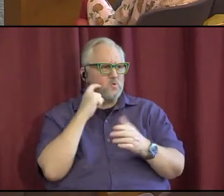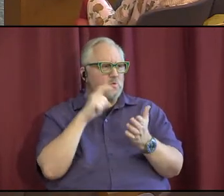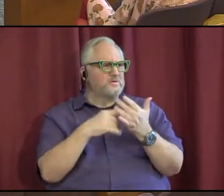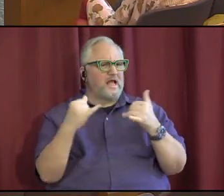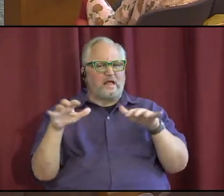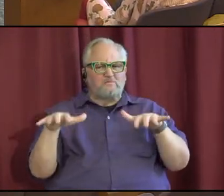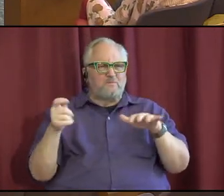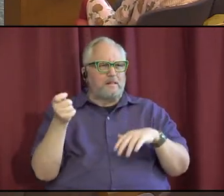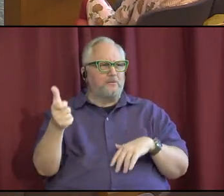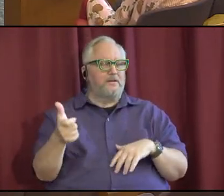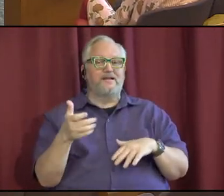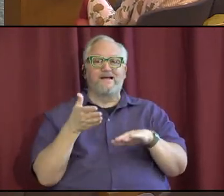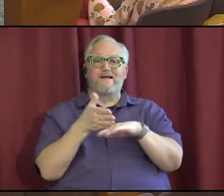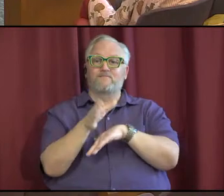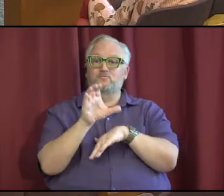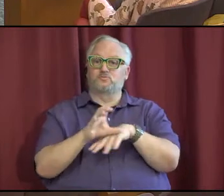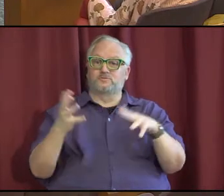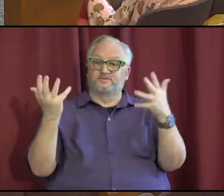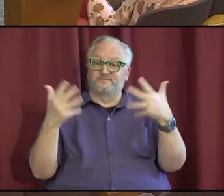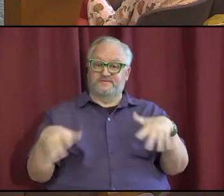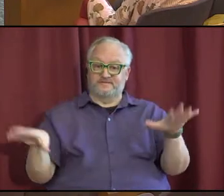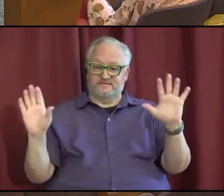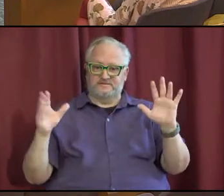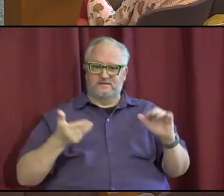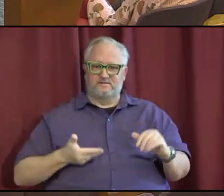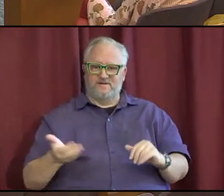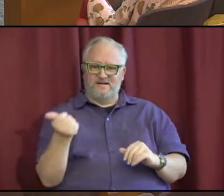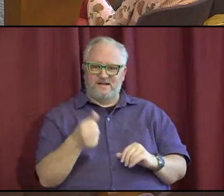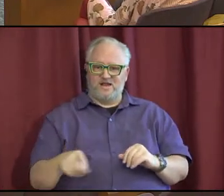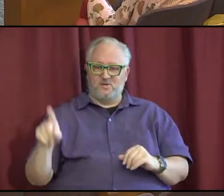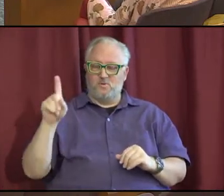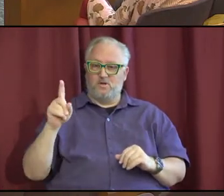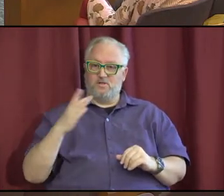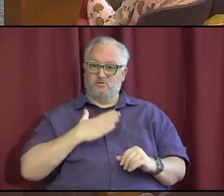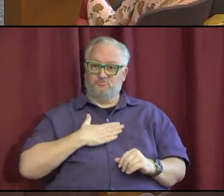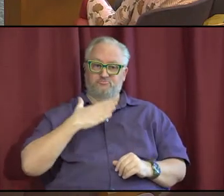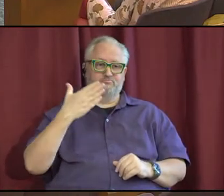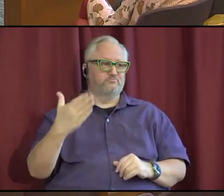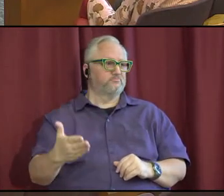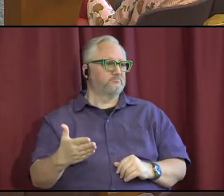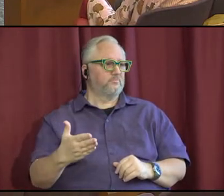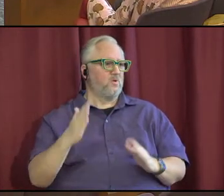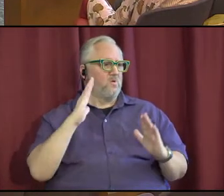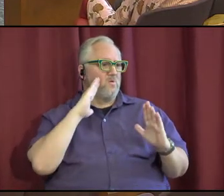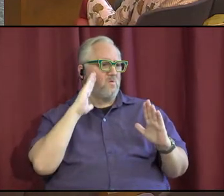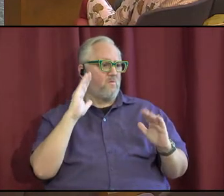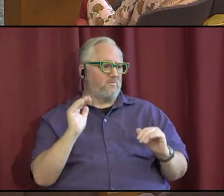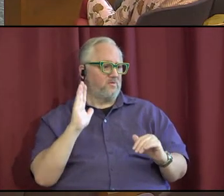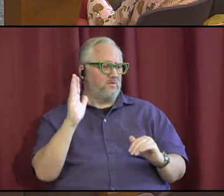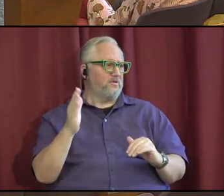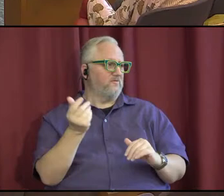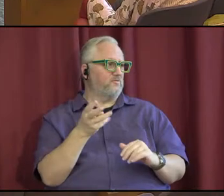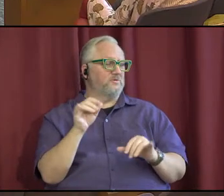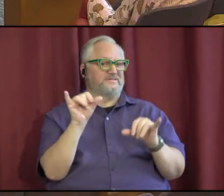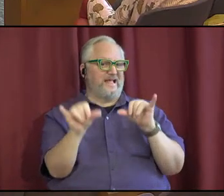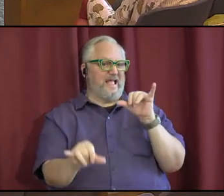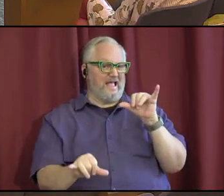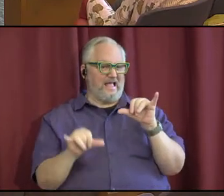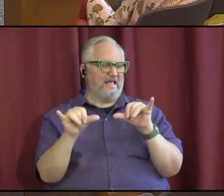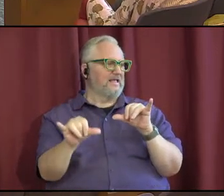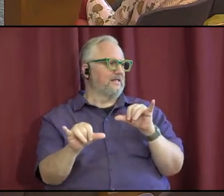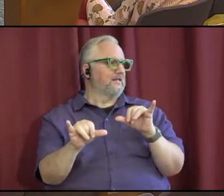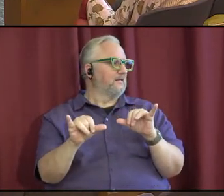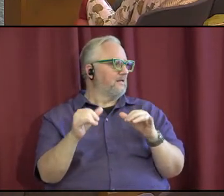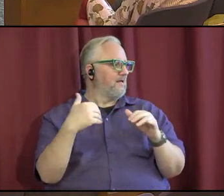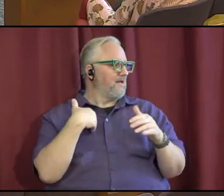So after the service, I'm going to invite anybody who would like to and hopefully there will be some. Stick around. I have a